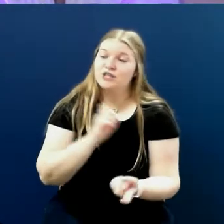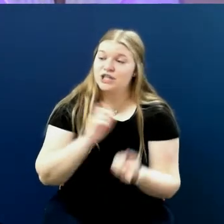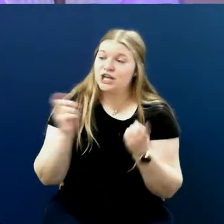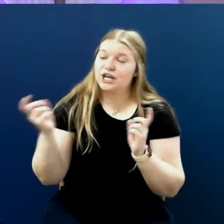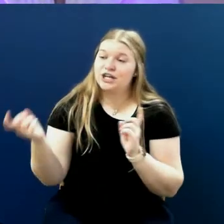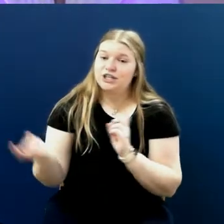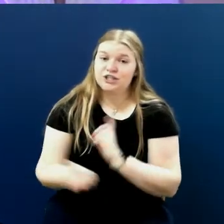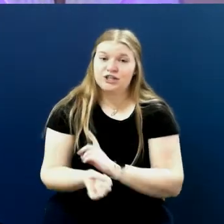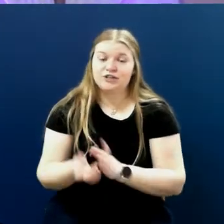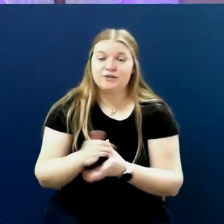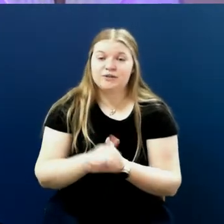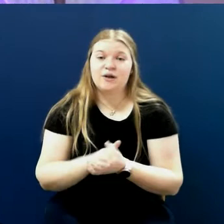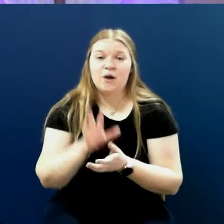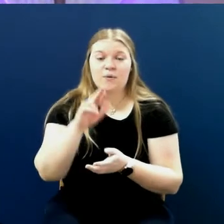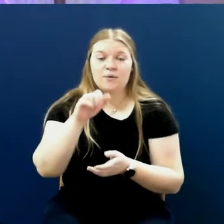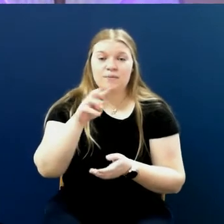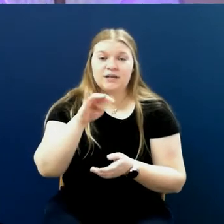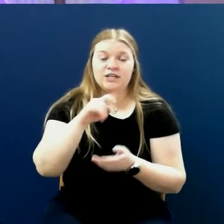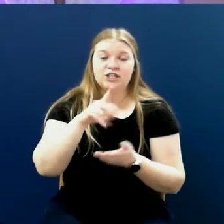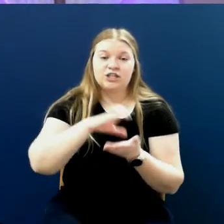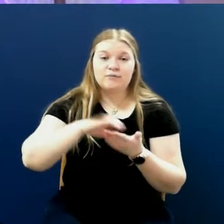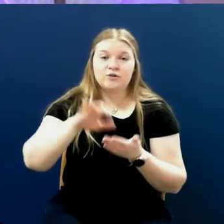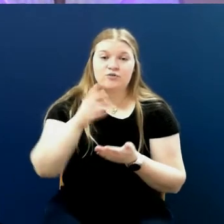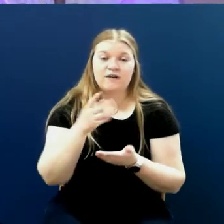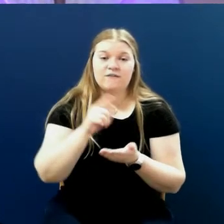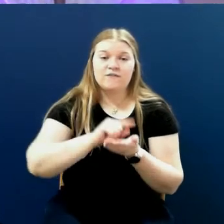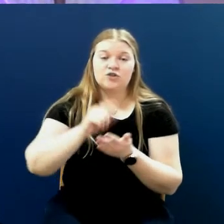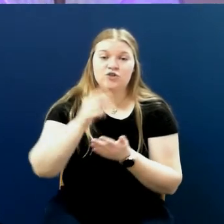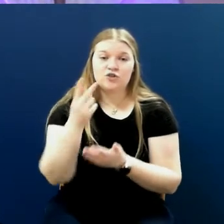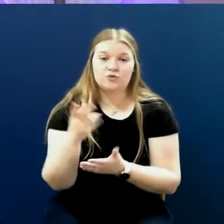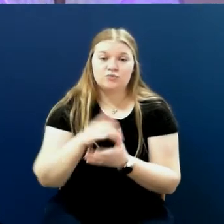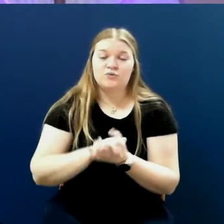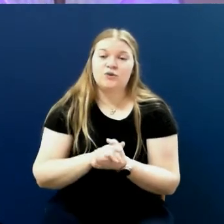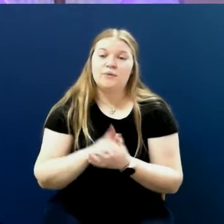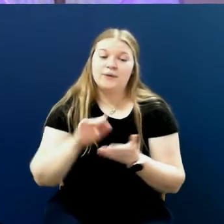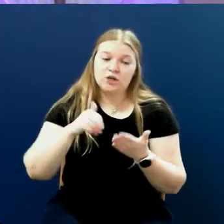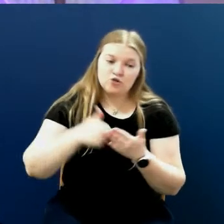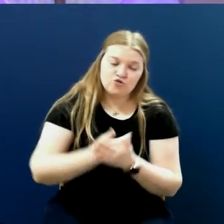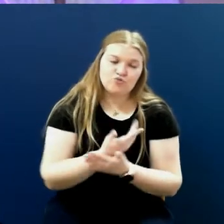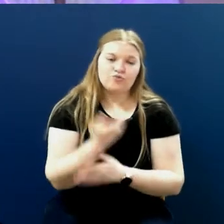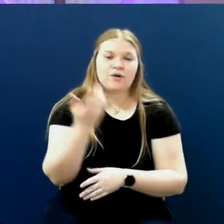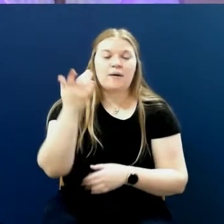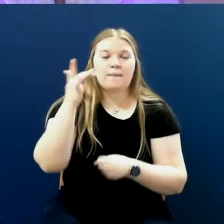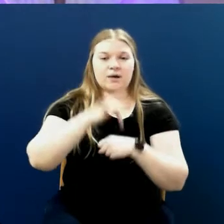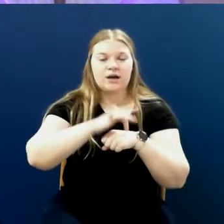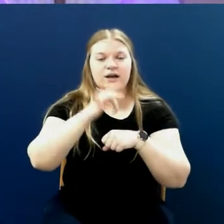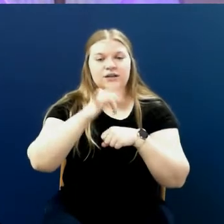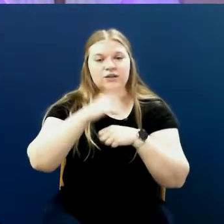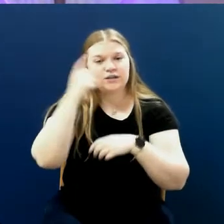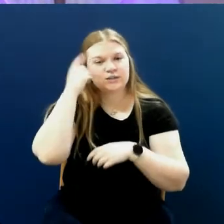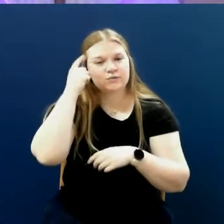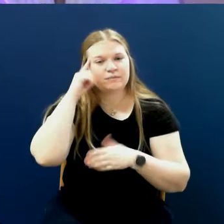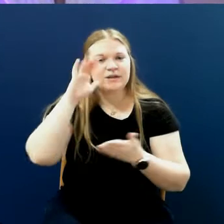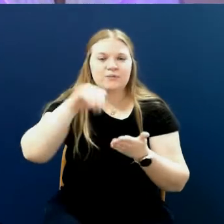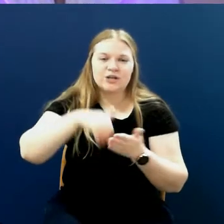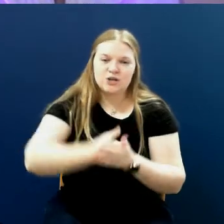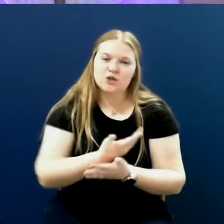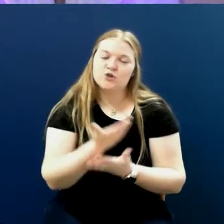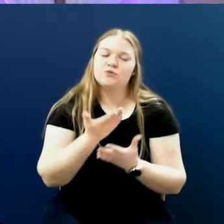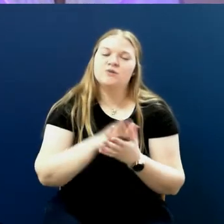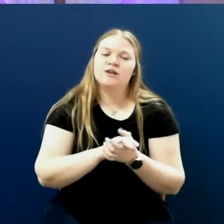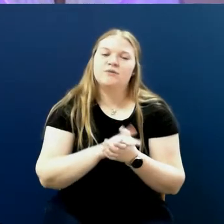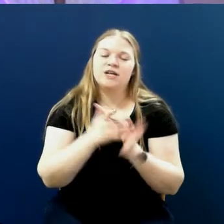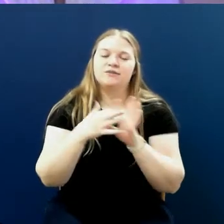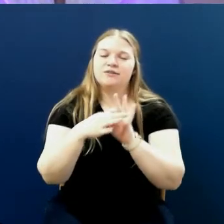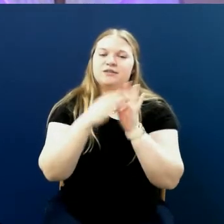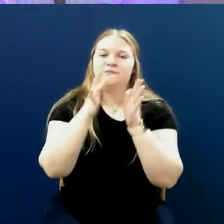think of Romans chapter 12, verse 2, that we would be renewed. Our minds would be renewed in our relationship